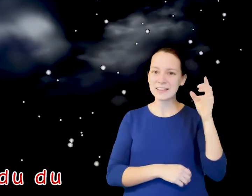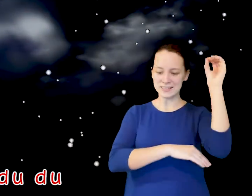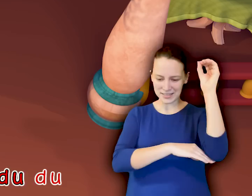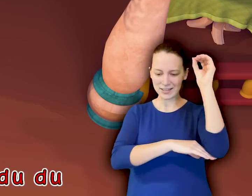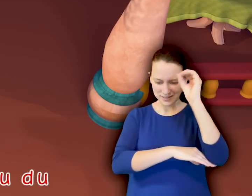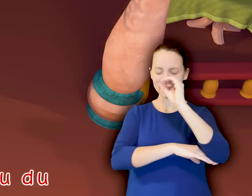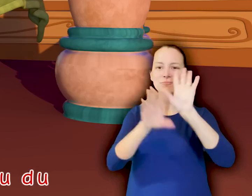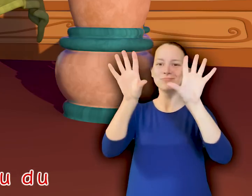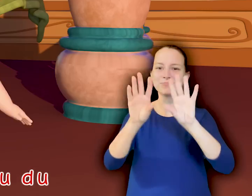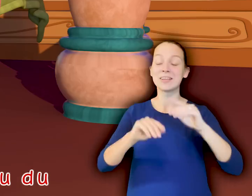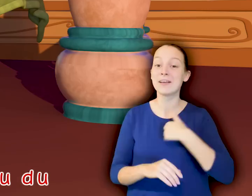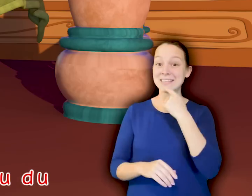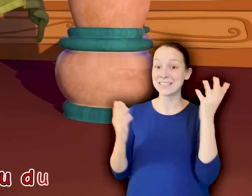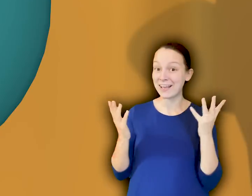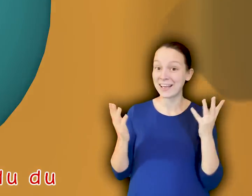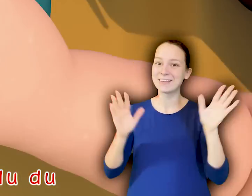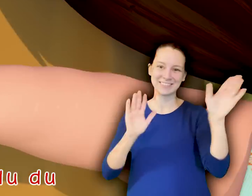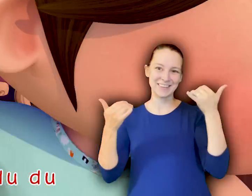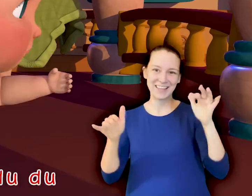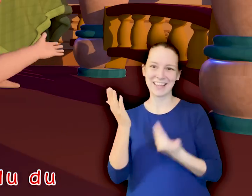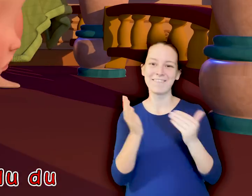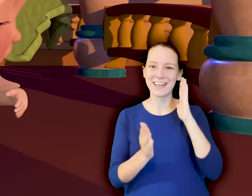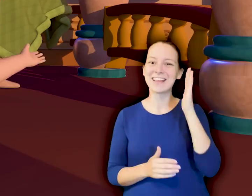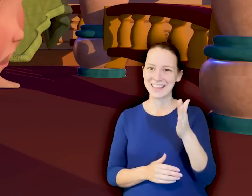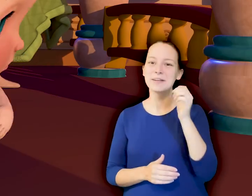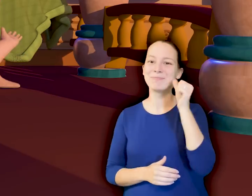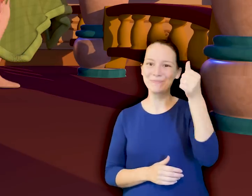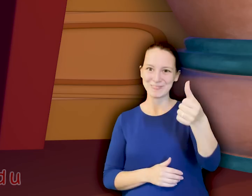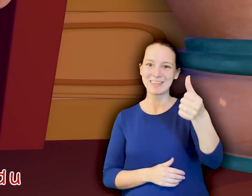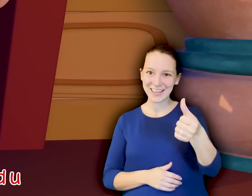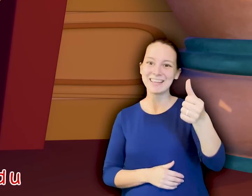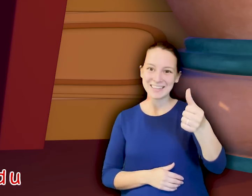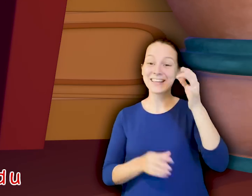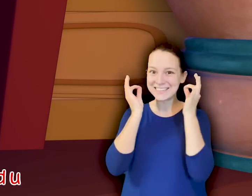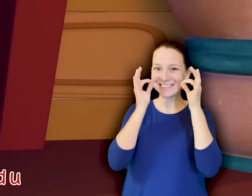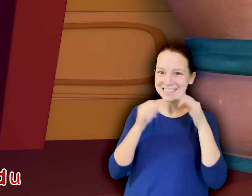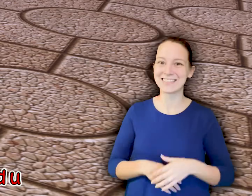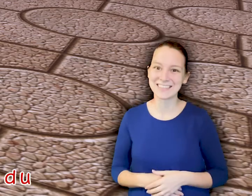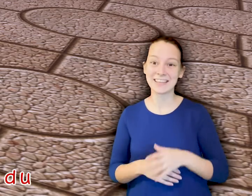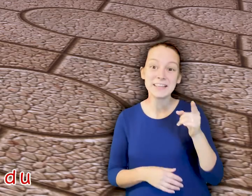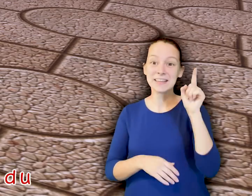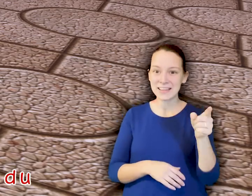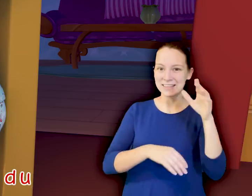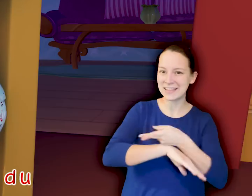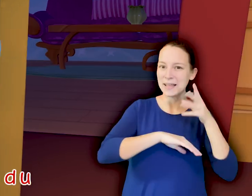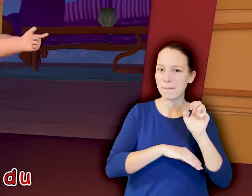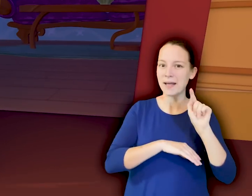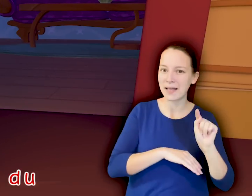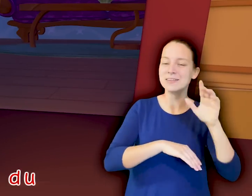bow the sun set away and so we say we'll play again another day kitty